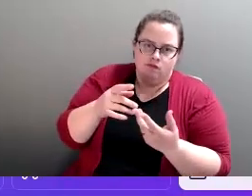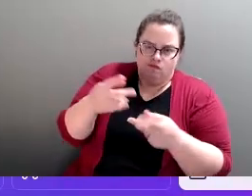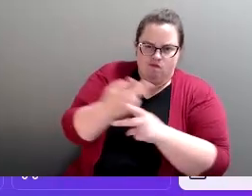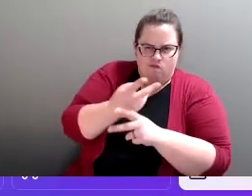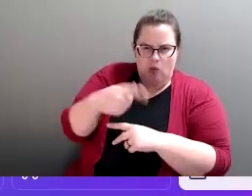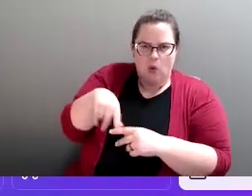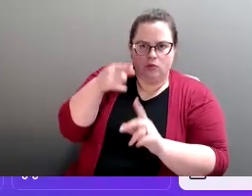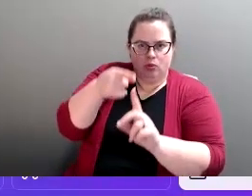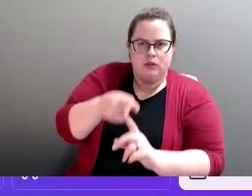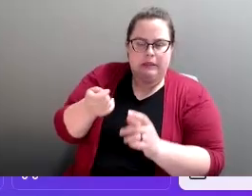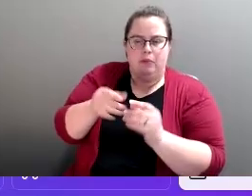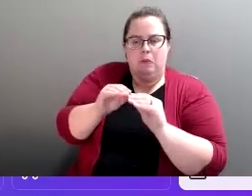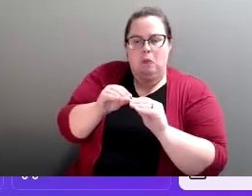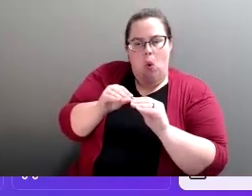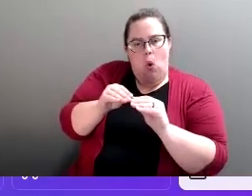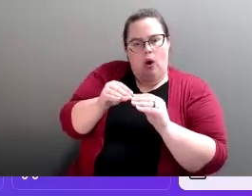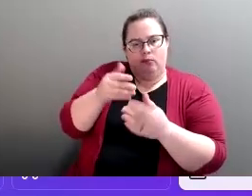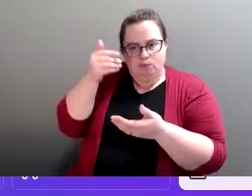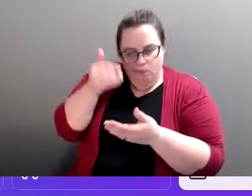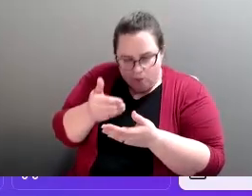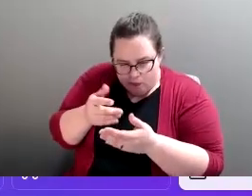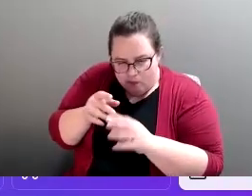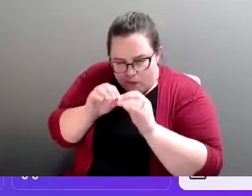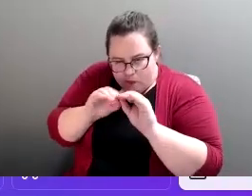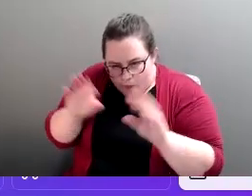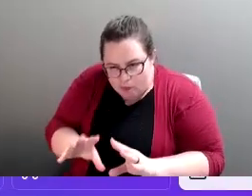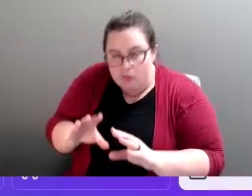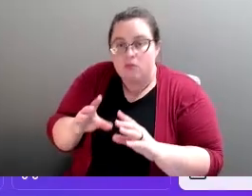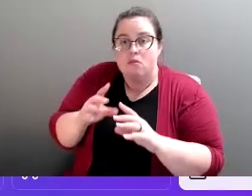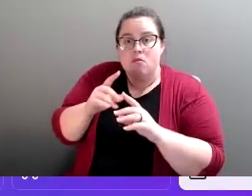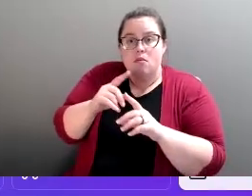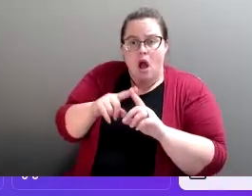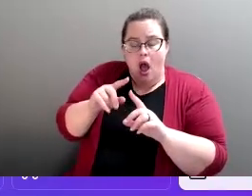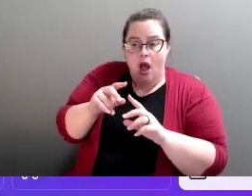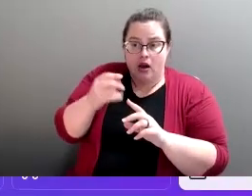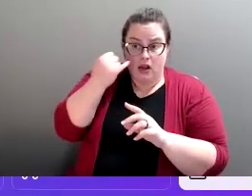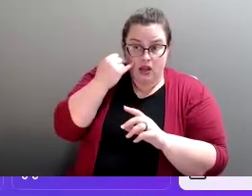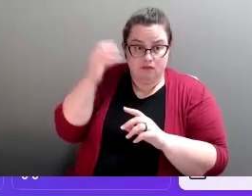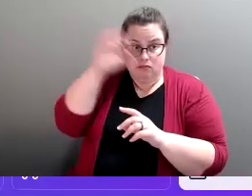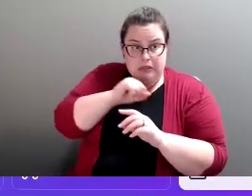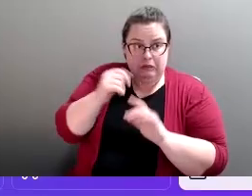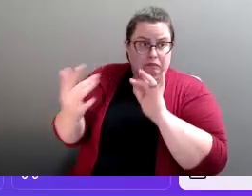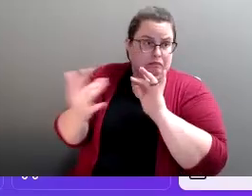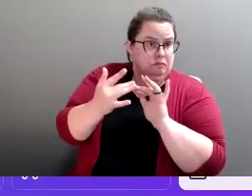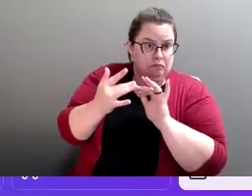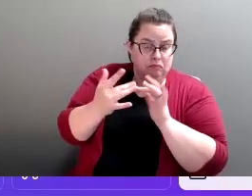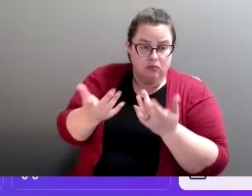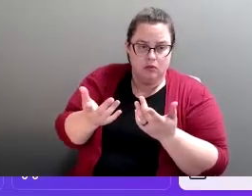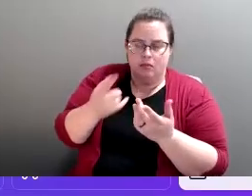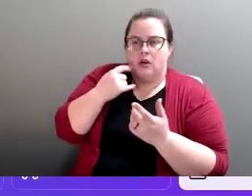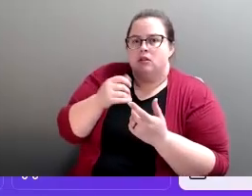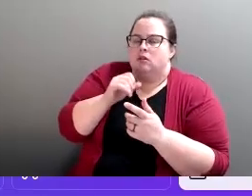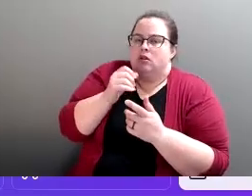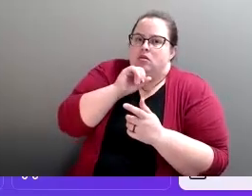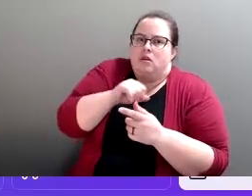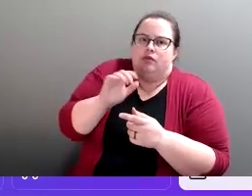depth in this one. So. Yeah, just look out for those and reach out if I don't. Because Yeah, I'd love to hear other